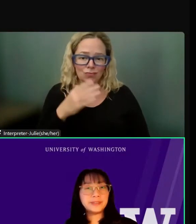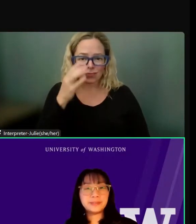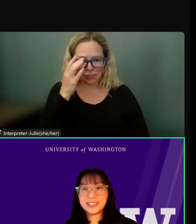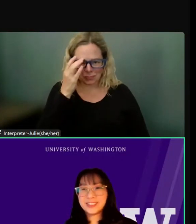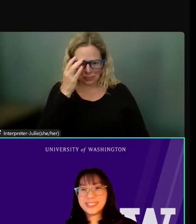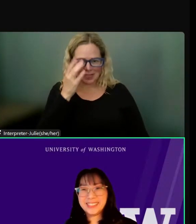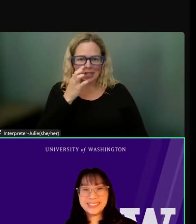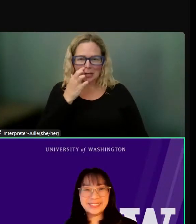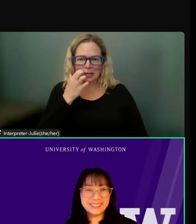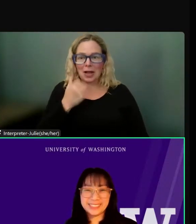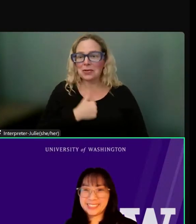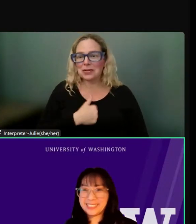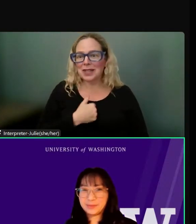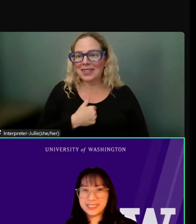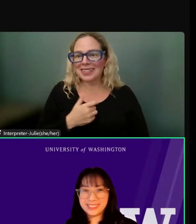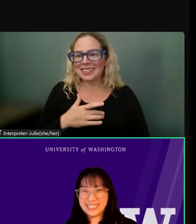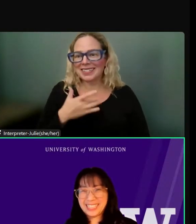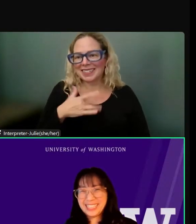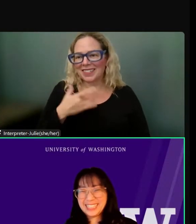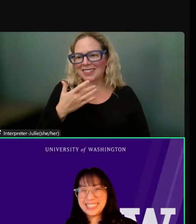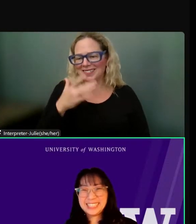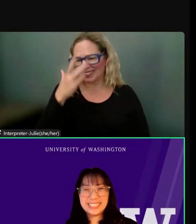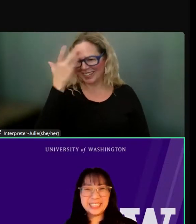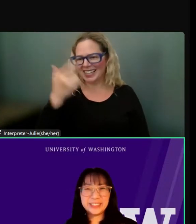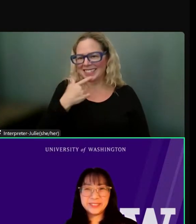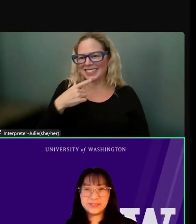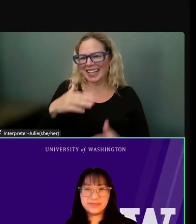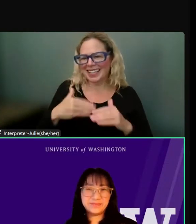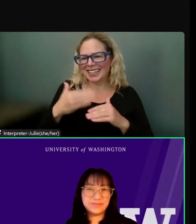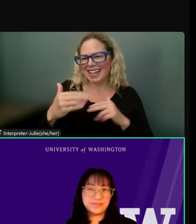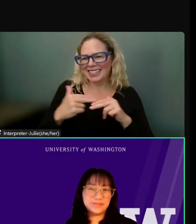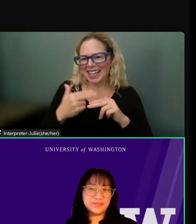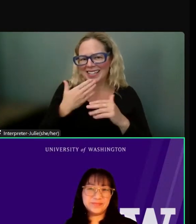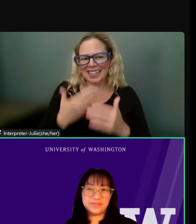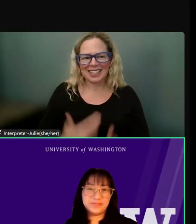Oh, sorry, forgot to say. Next slide, please. Thank you.